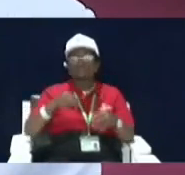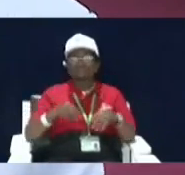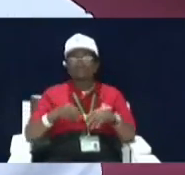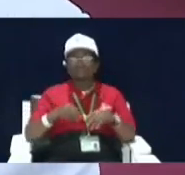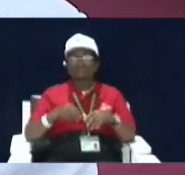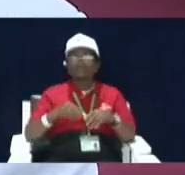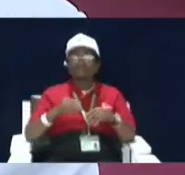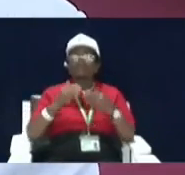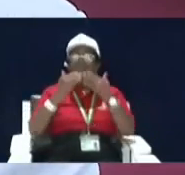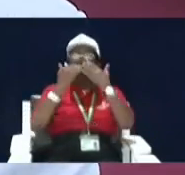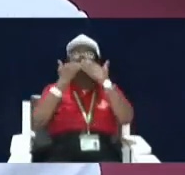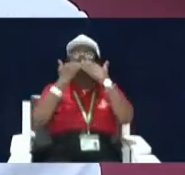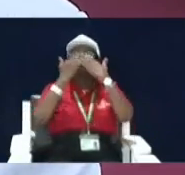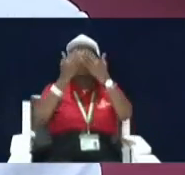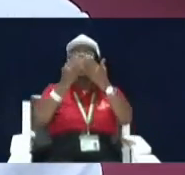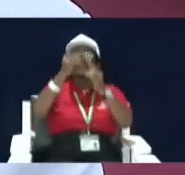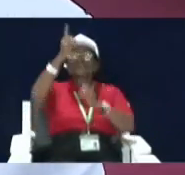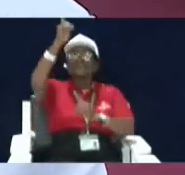Thank you, Father.